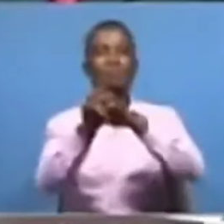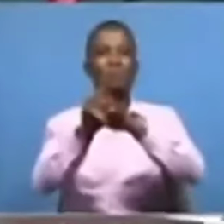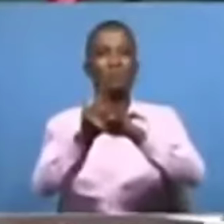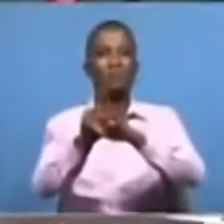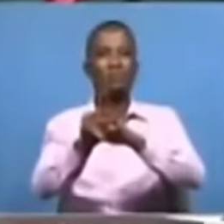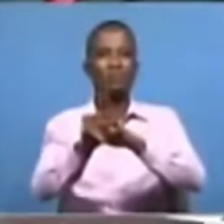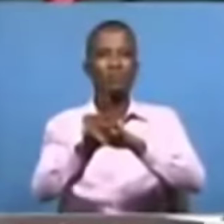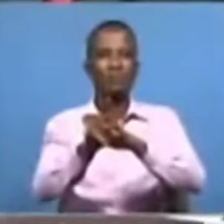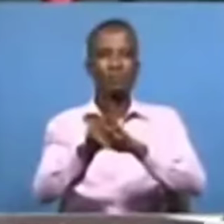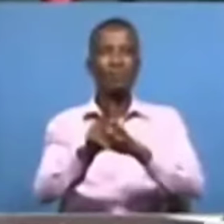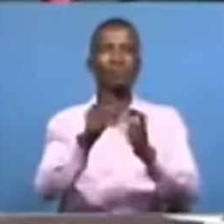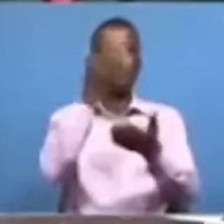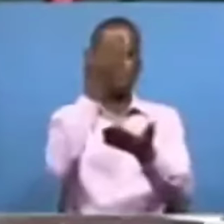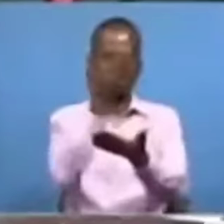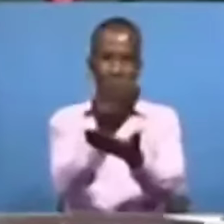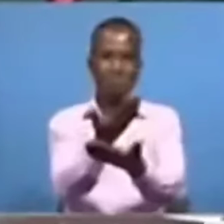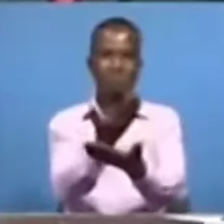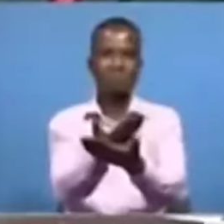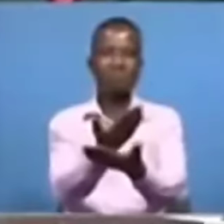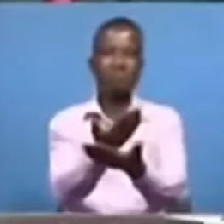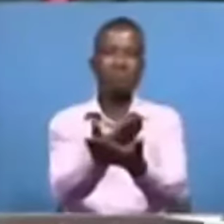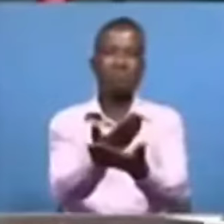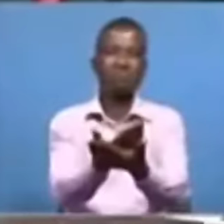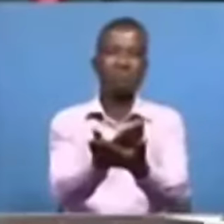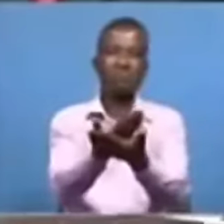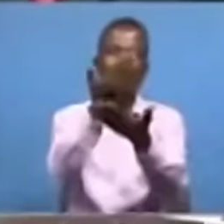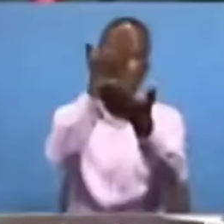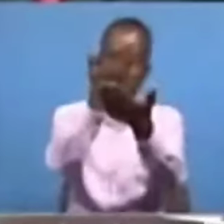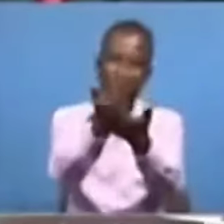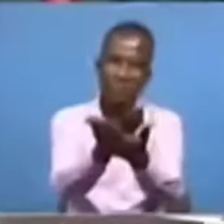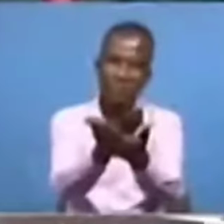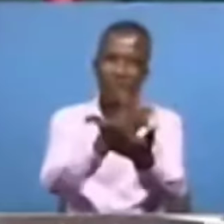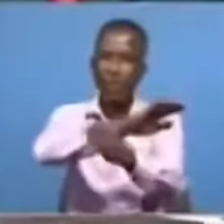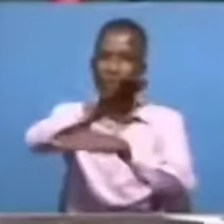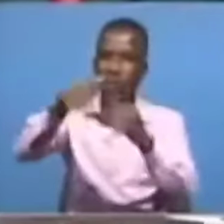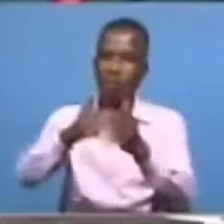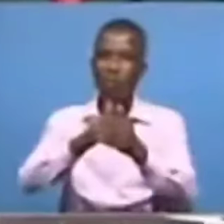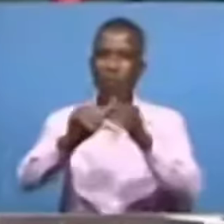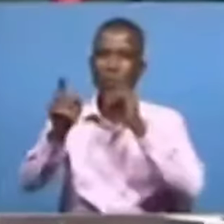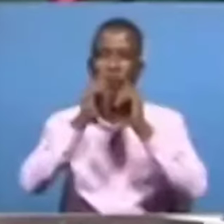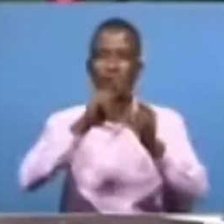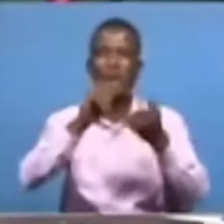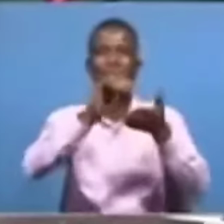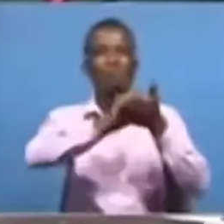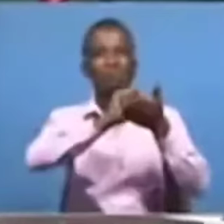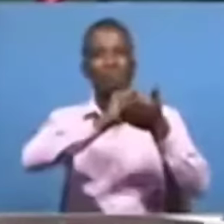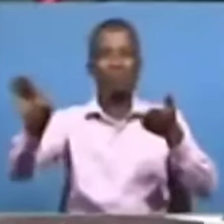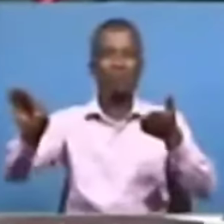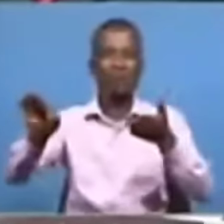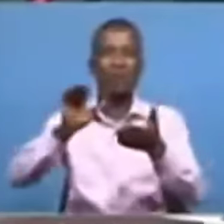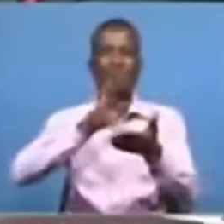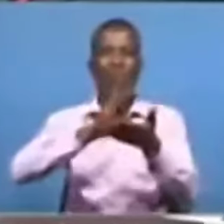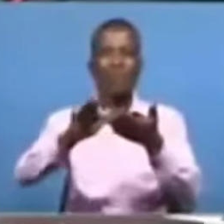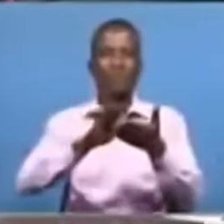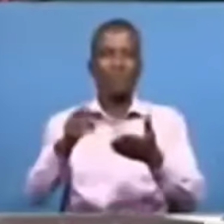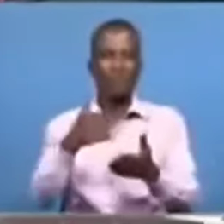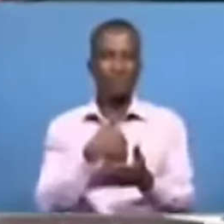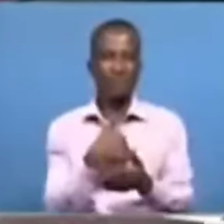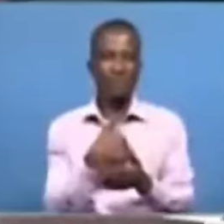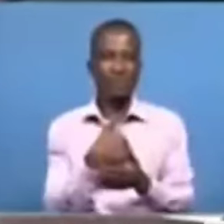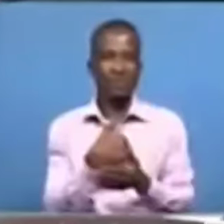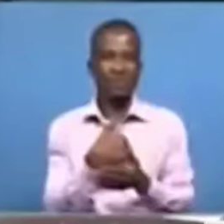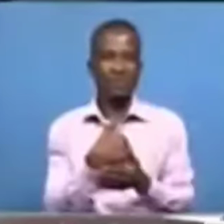to render an unqualified apology and to retract the words that I used on that day in their